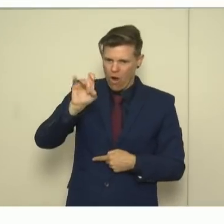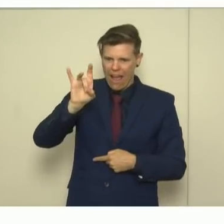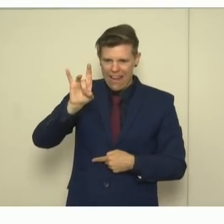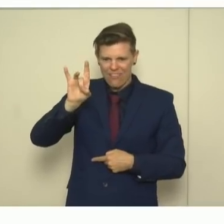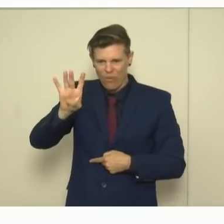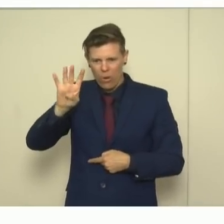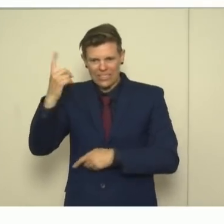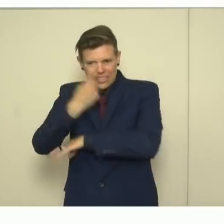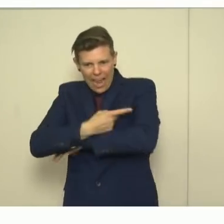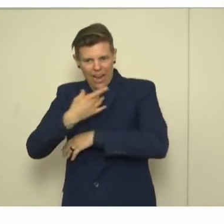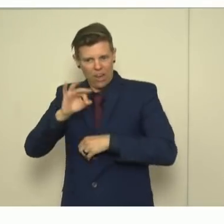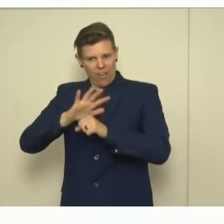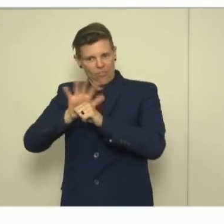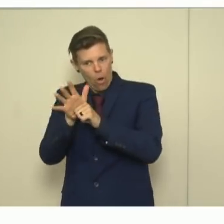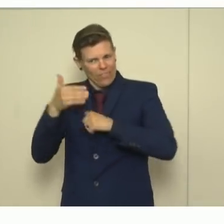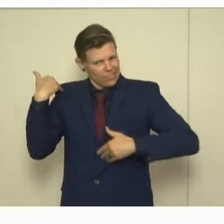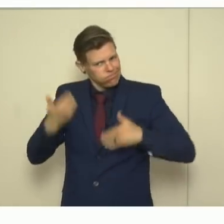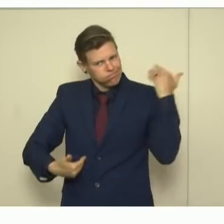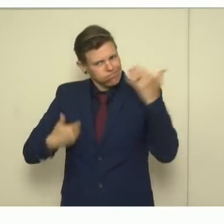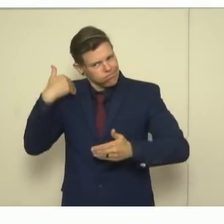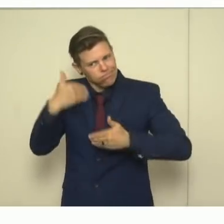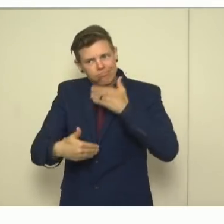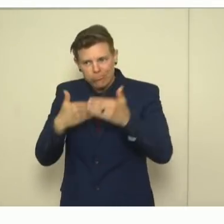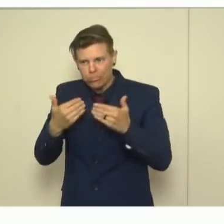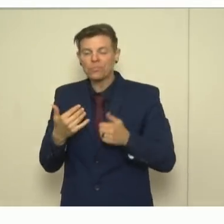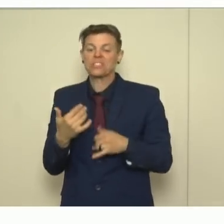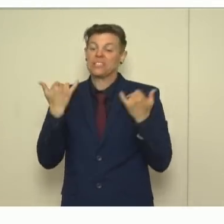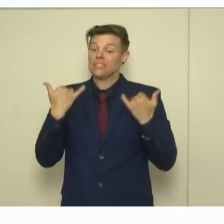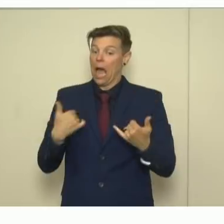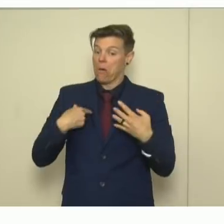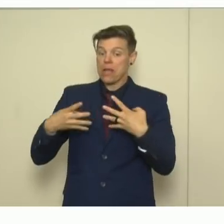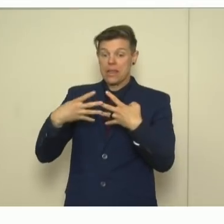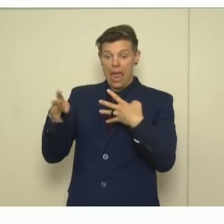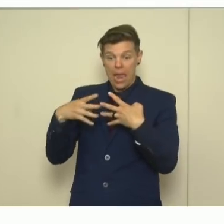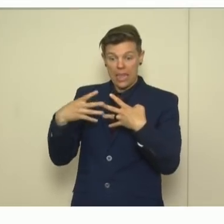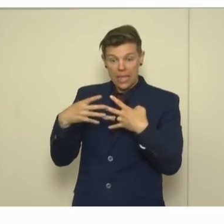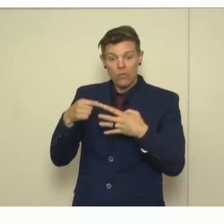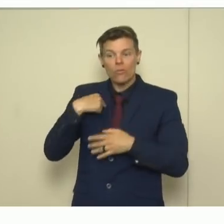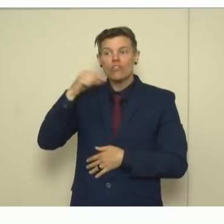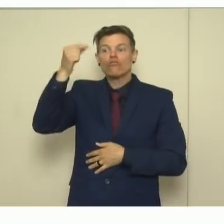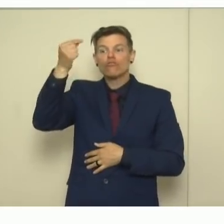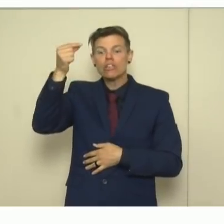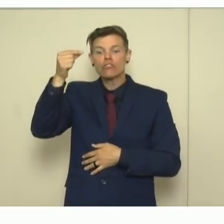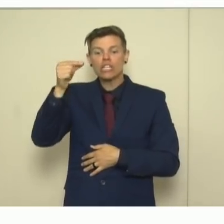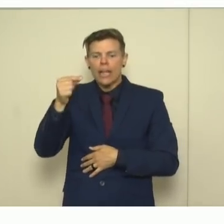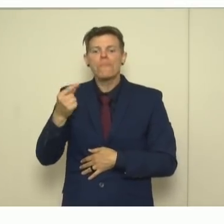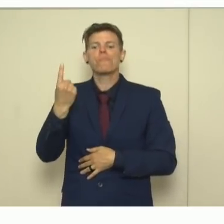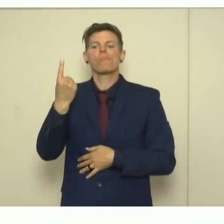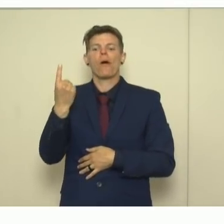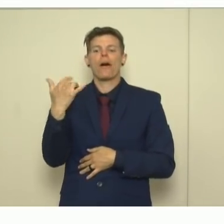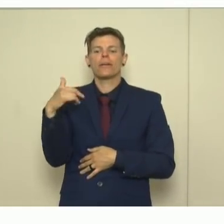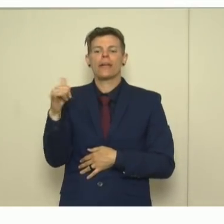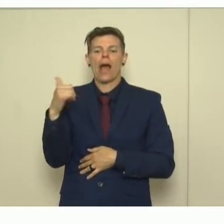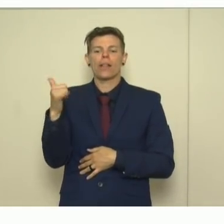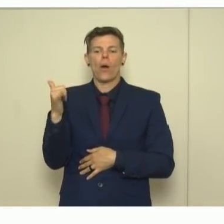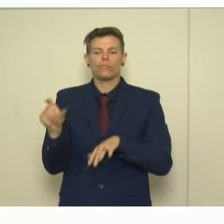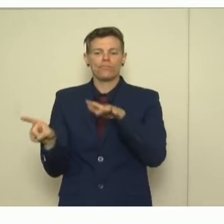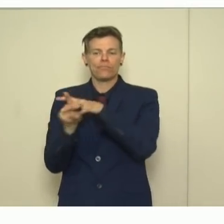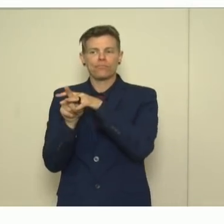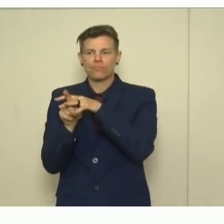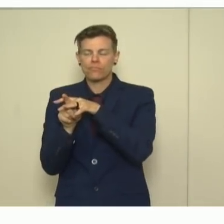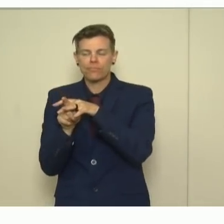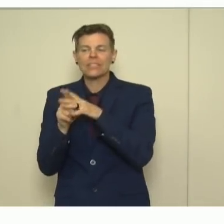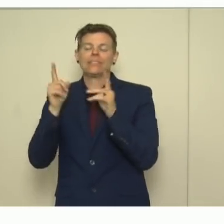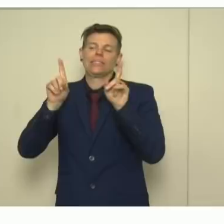green except for one. We've slipped a little bit on testing. Believe it or not, this is the sum of a lot of small issues that came up,